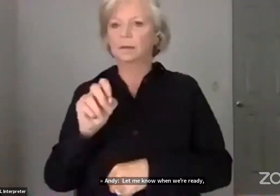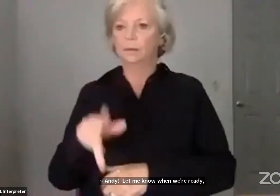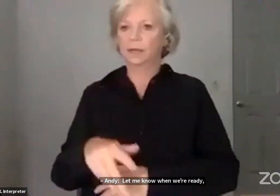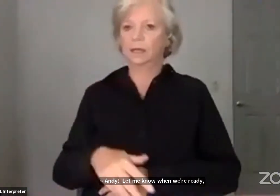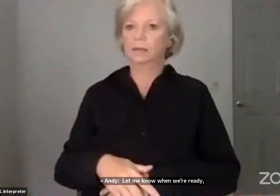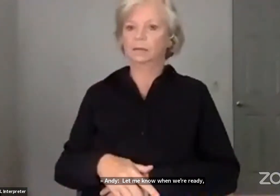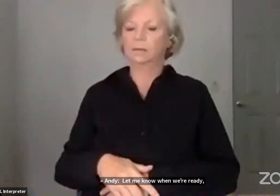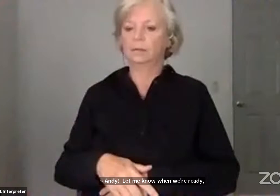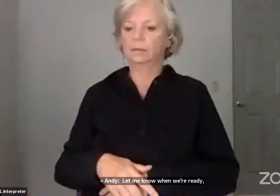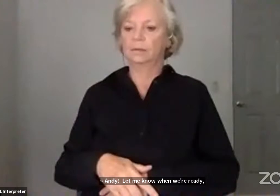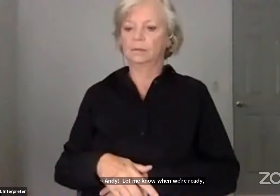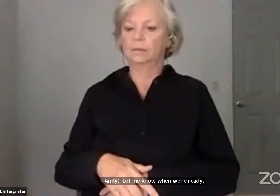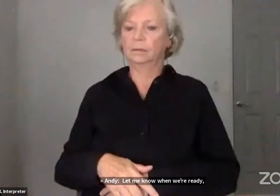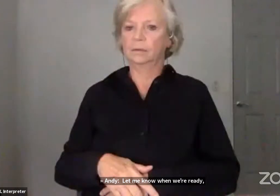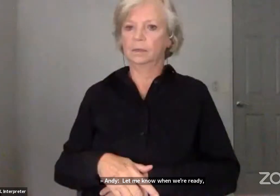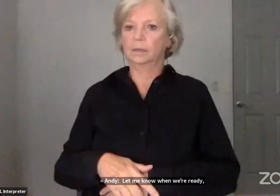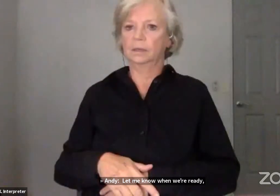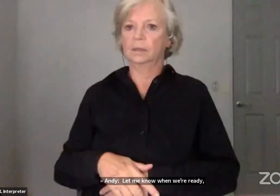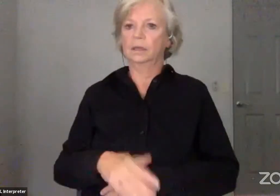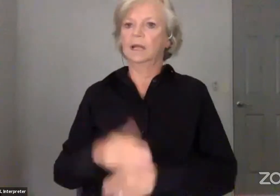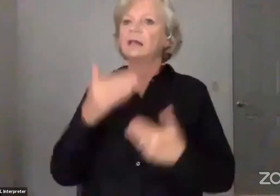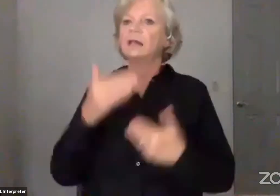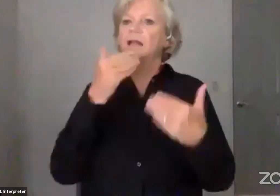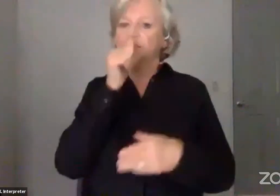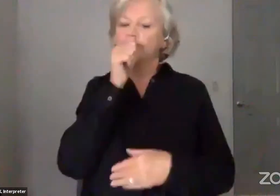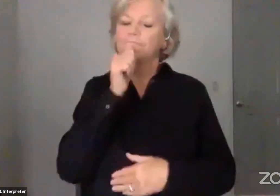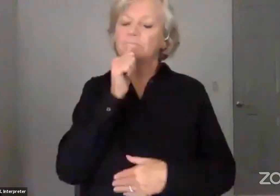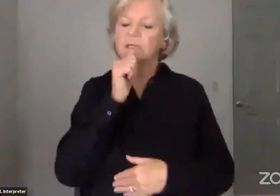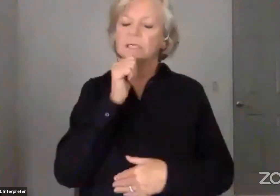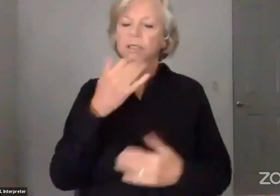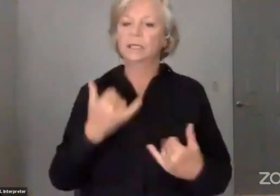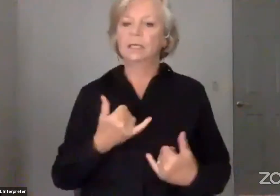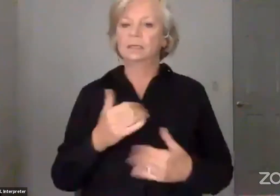And if I could just reintroduce, thank you for your patience, Mercedes de la